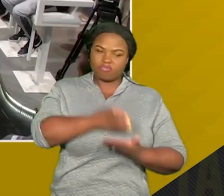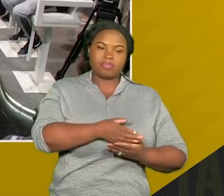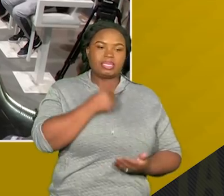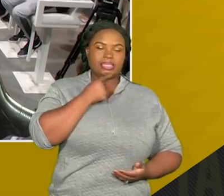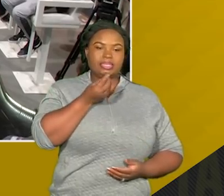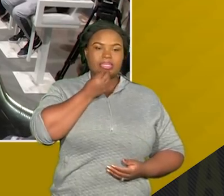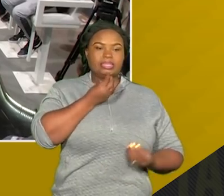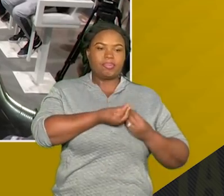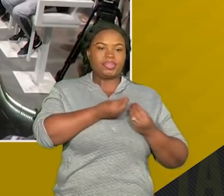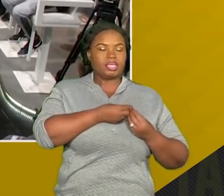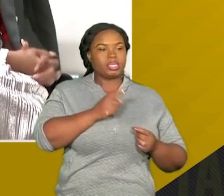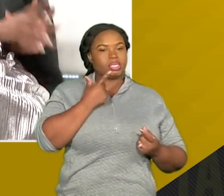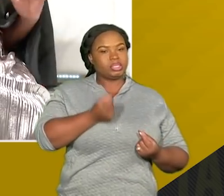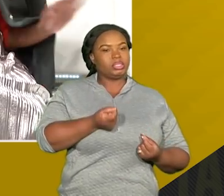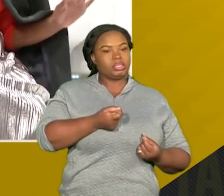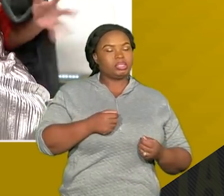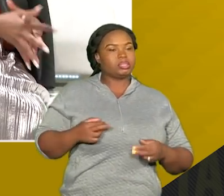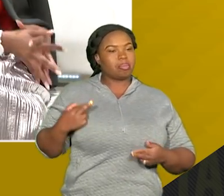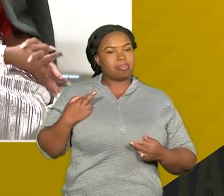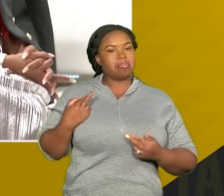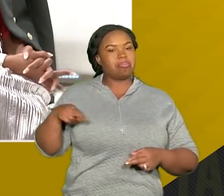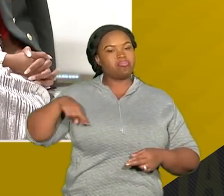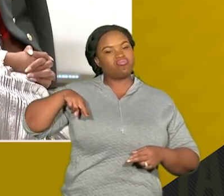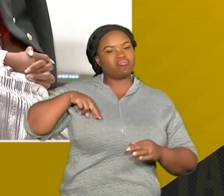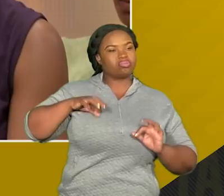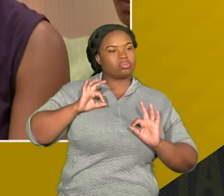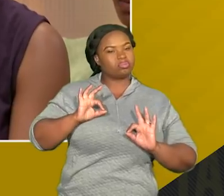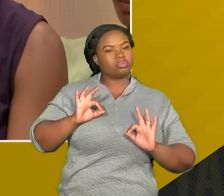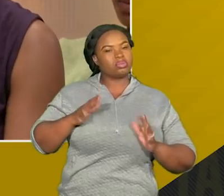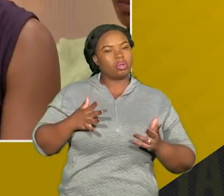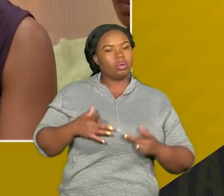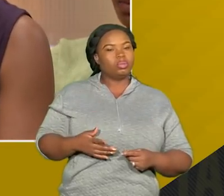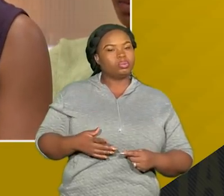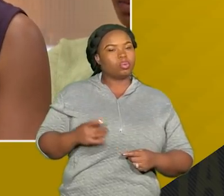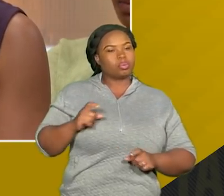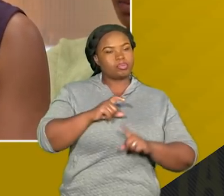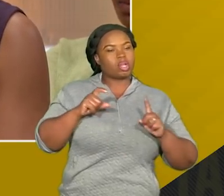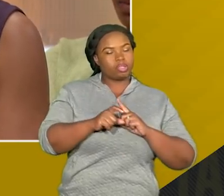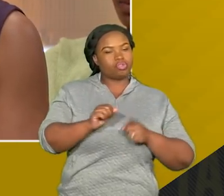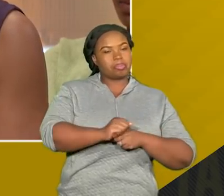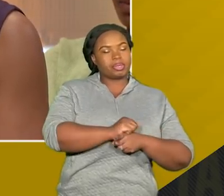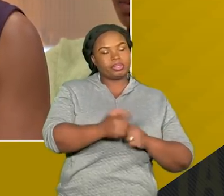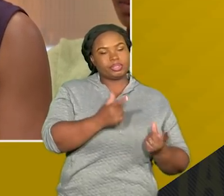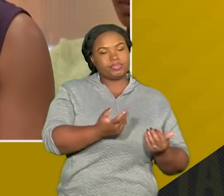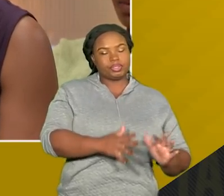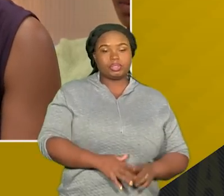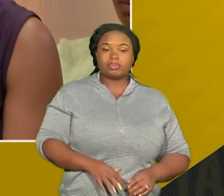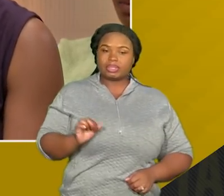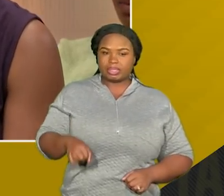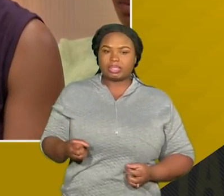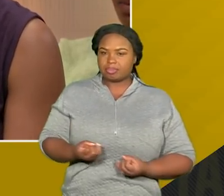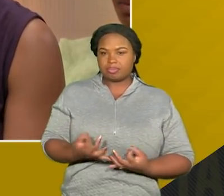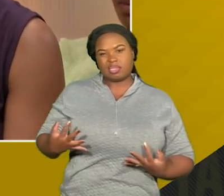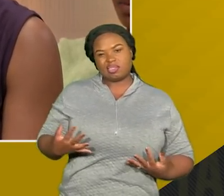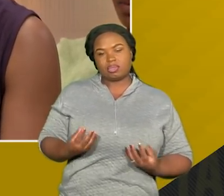Udlisiwe. Babenzelum Sebenzi, and now he's fine. Okay, also there has to be a lot of other things that validate a